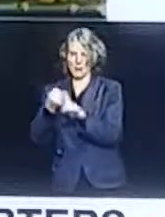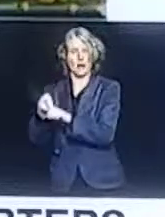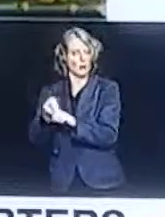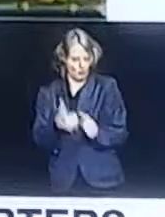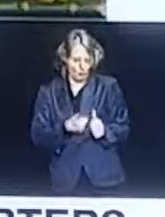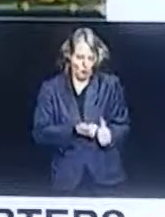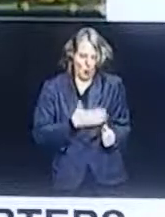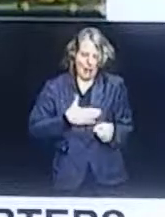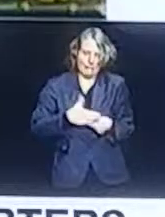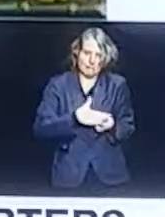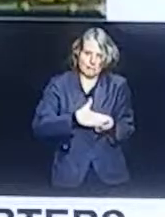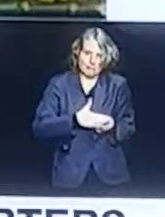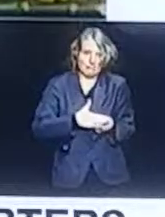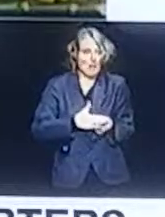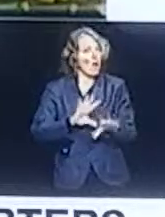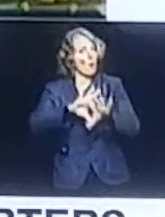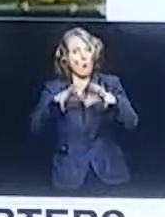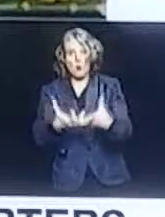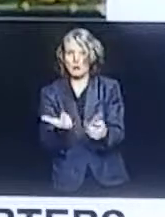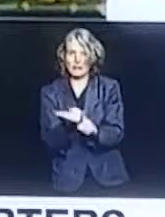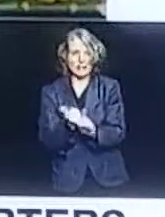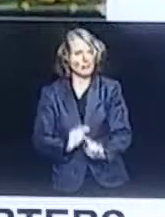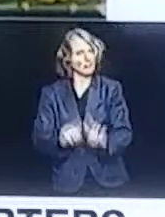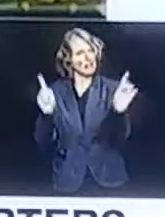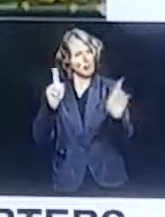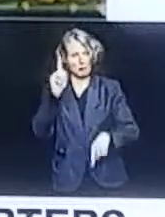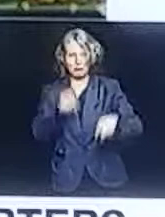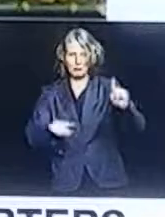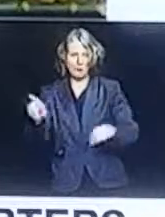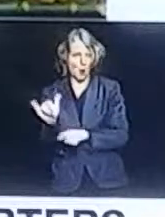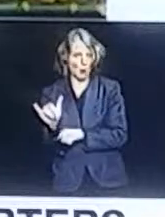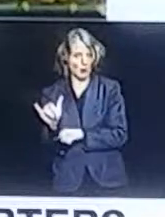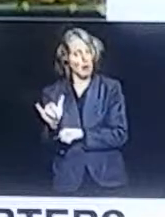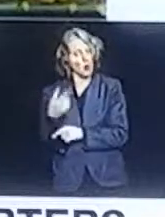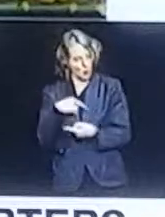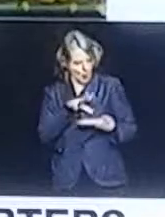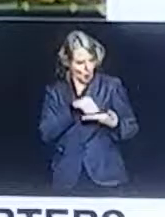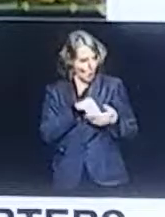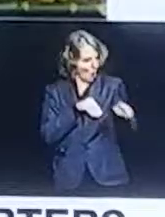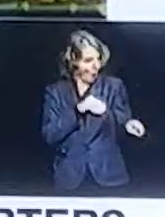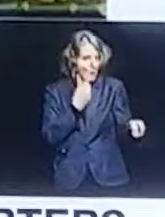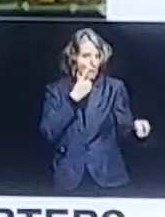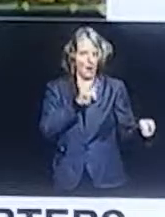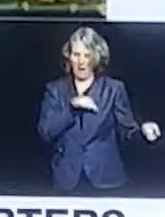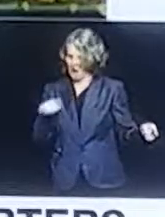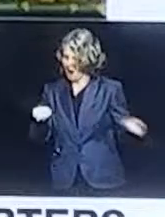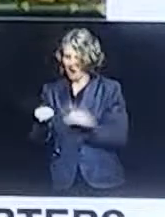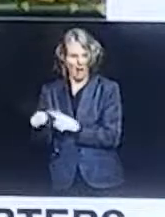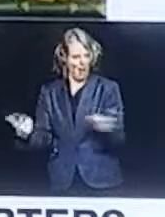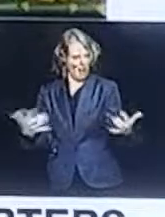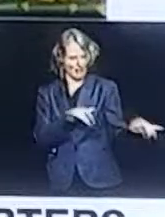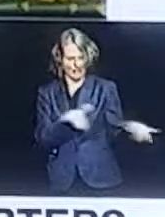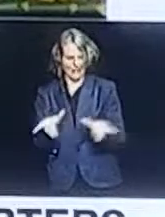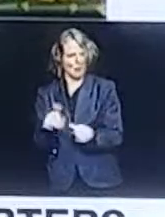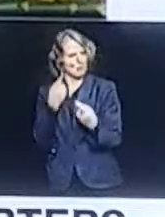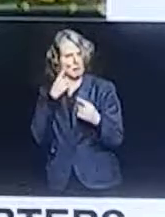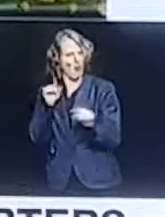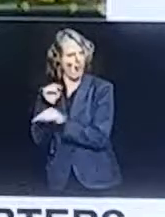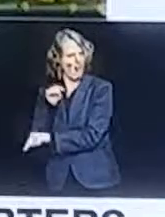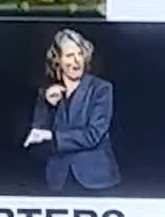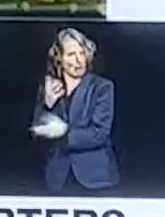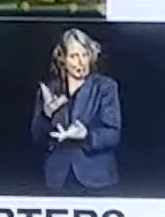country and indeed in different parts of the world. We have learned lessons about what works here, what doesn't work there, and the